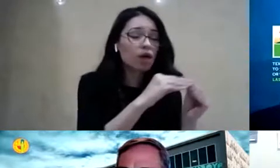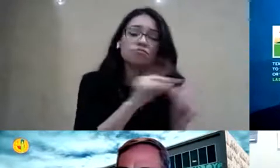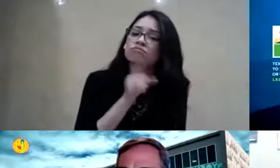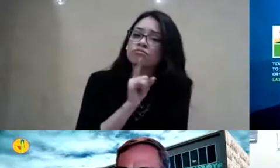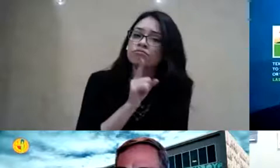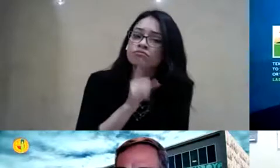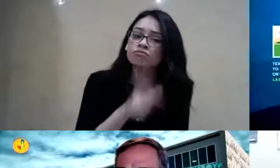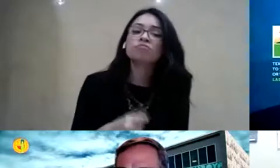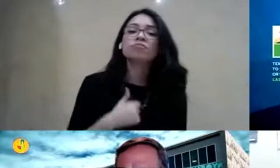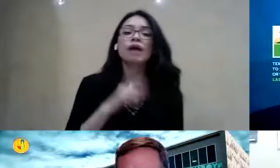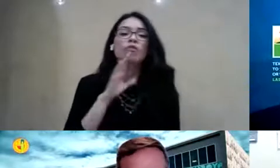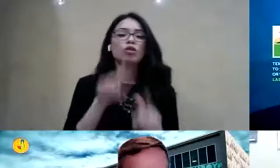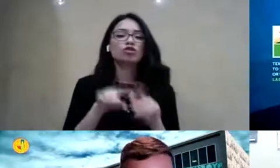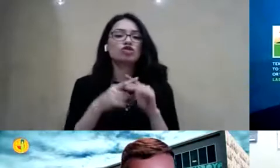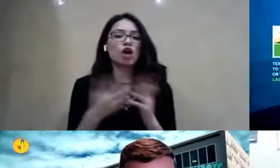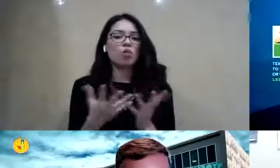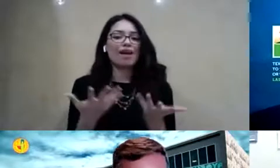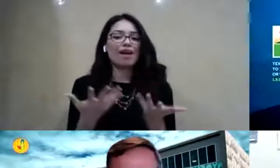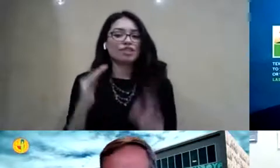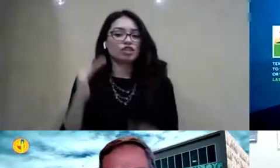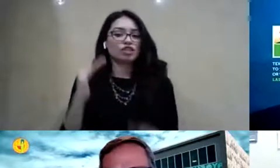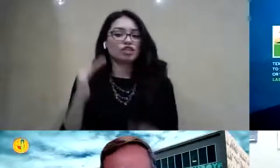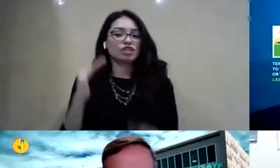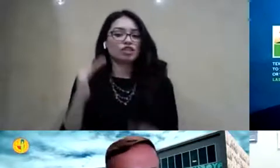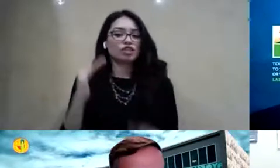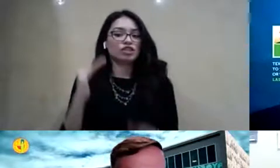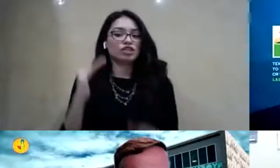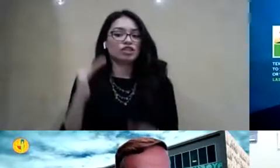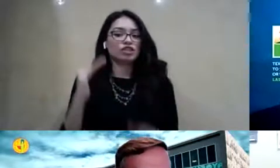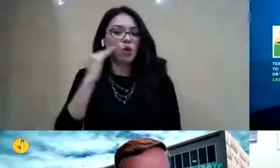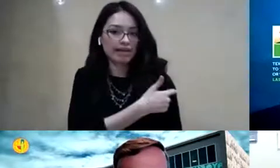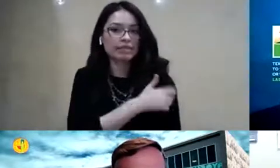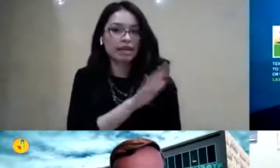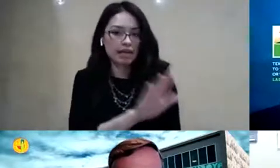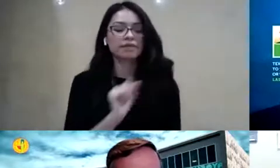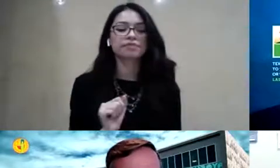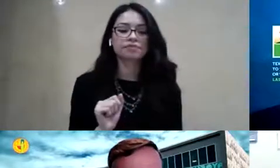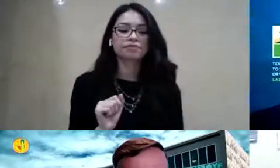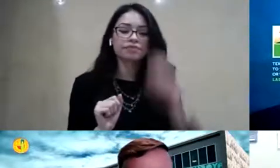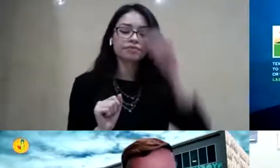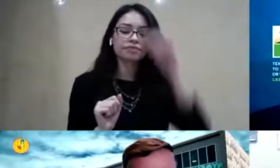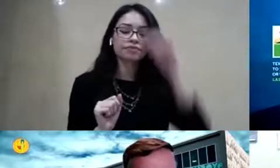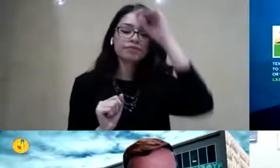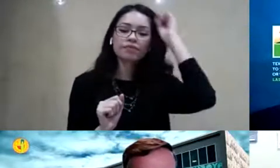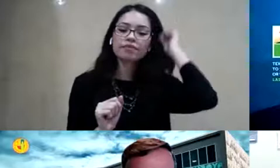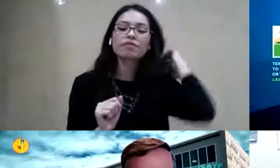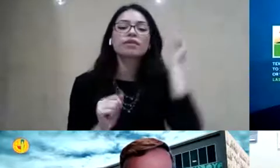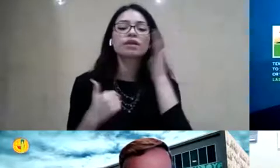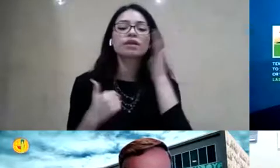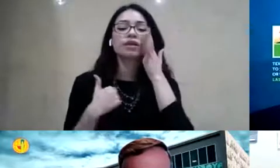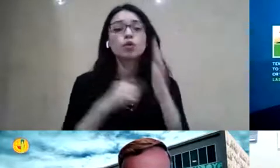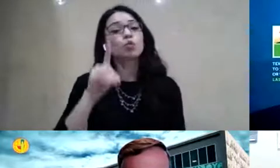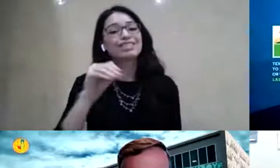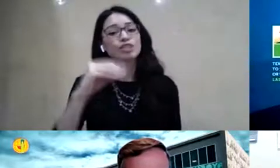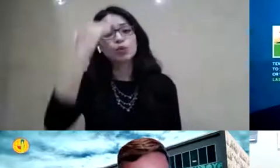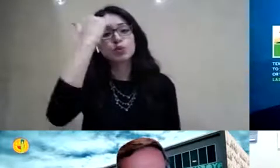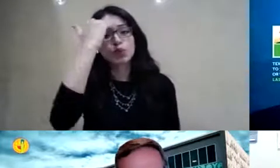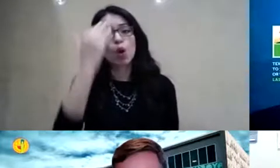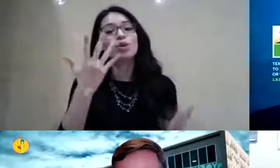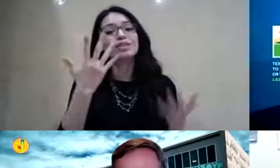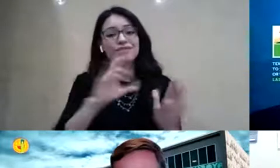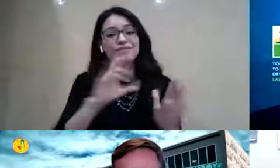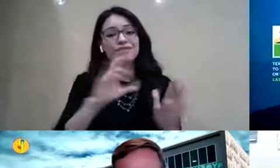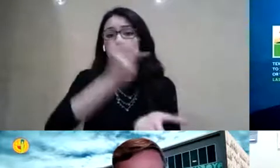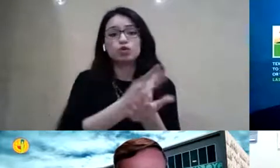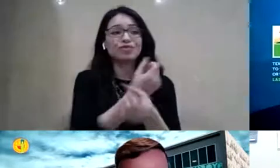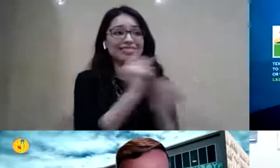about the vaccine, what we don't know, and how we think that translates to schools. We do know it's been proven safe and effective for adults, and we'd